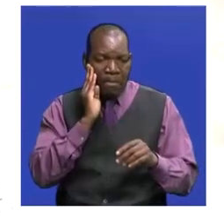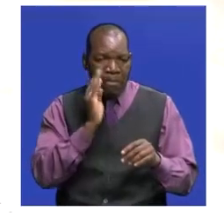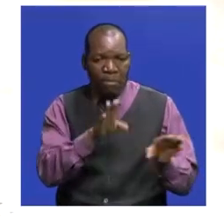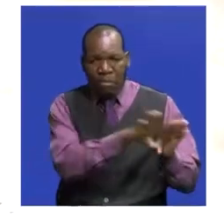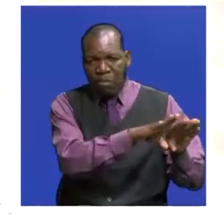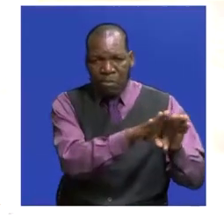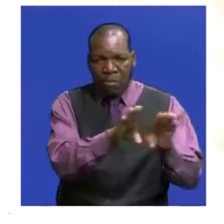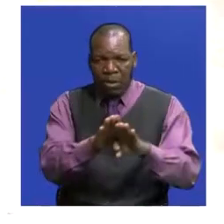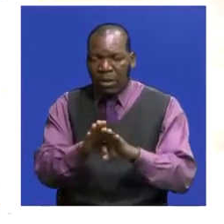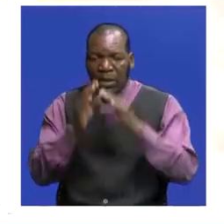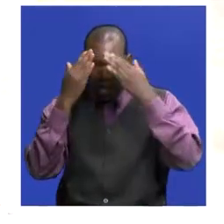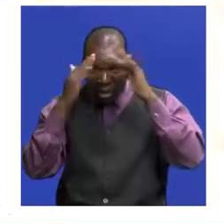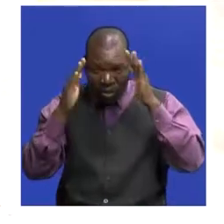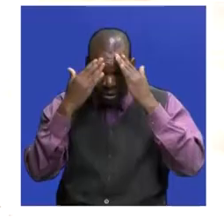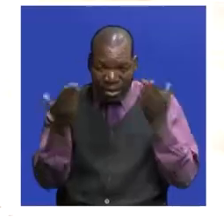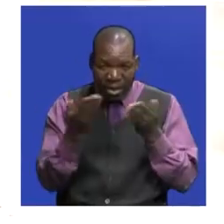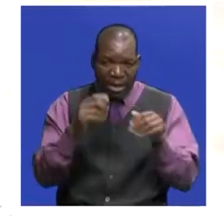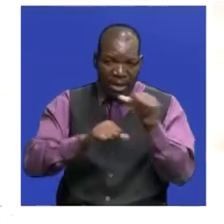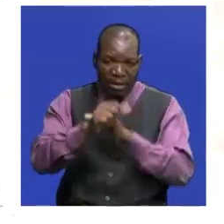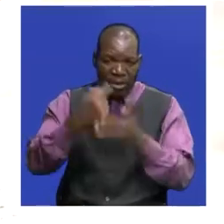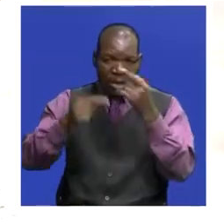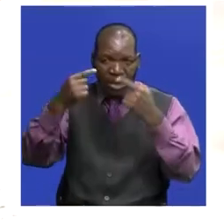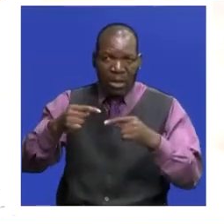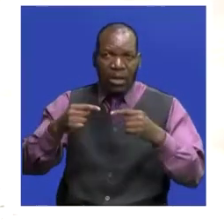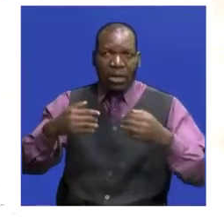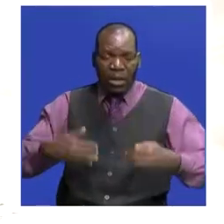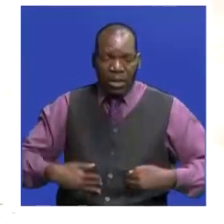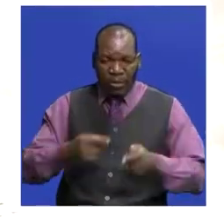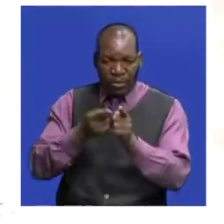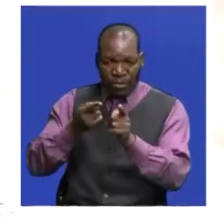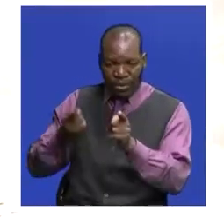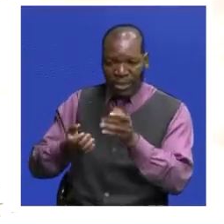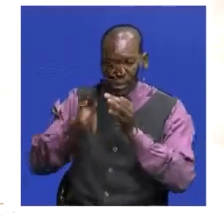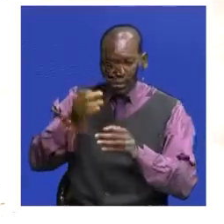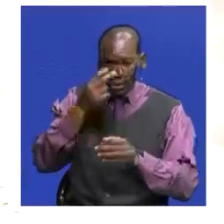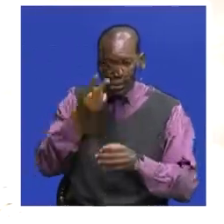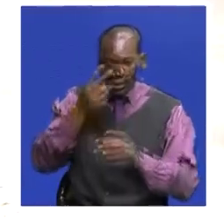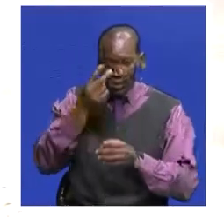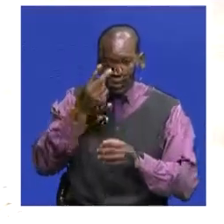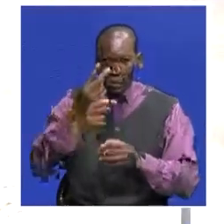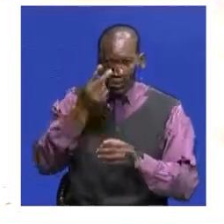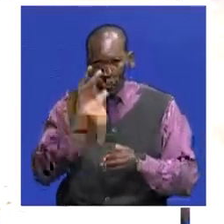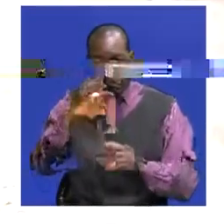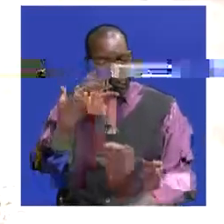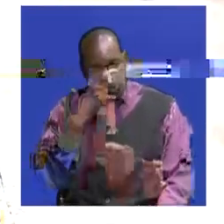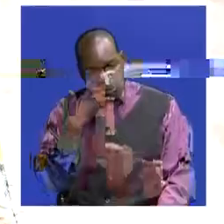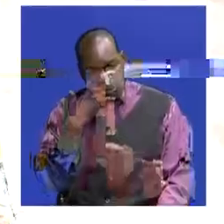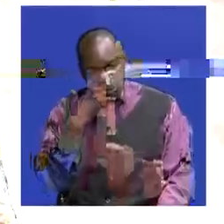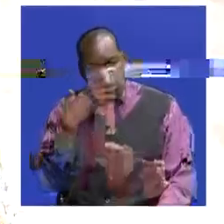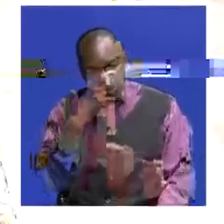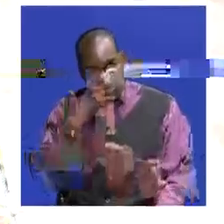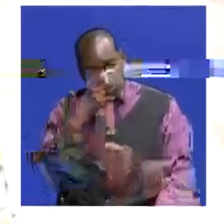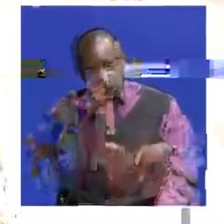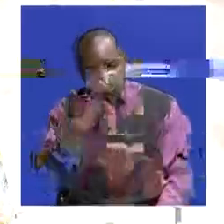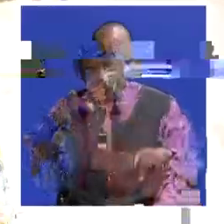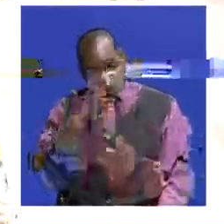there was no much, sensitization around that area. We have a young generation that we have now. If you look at those that are highly affected, are the young people.